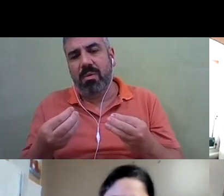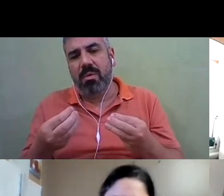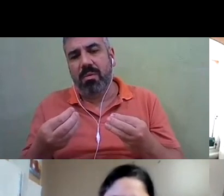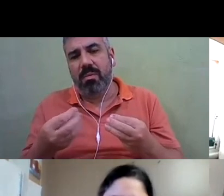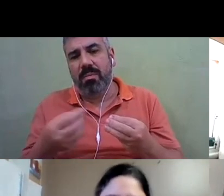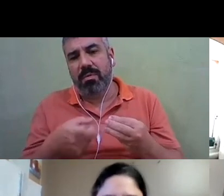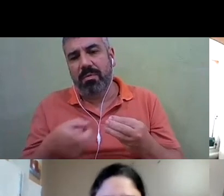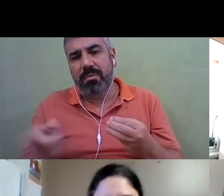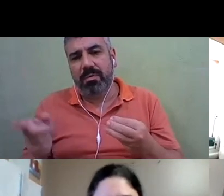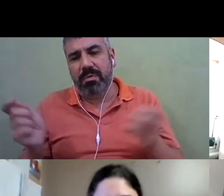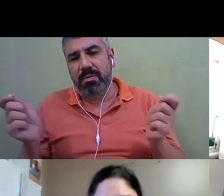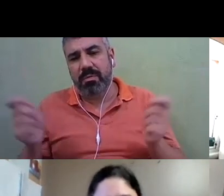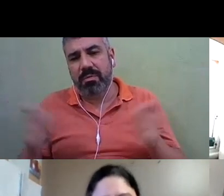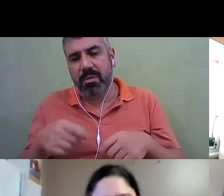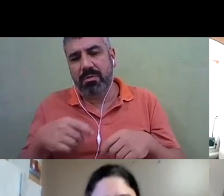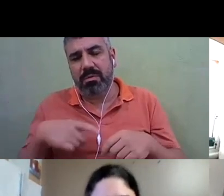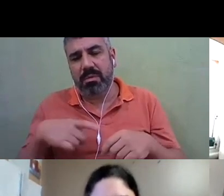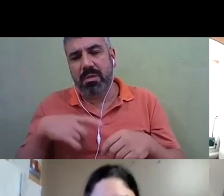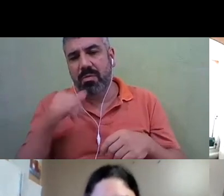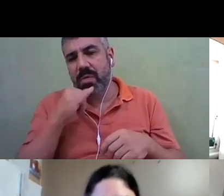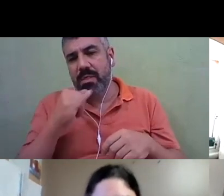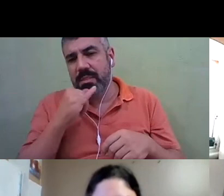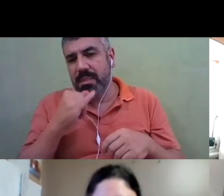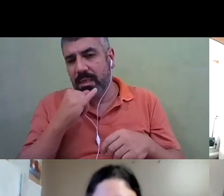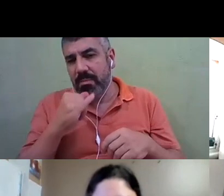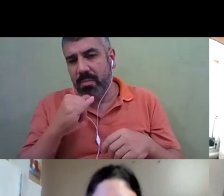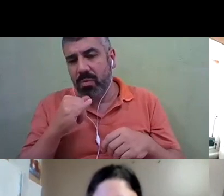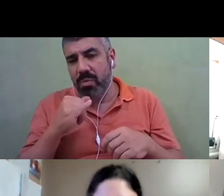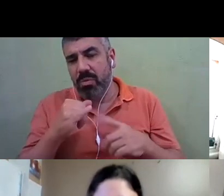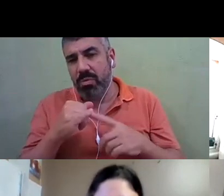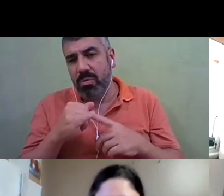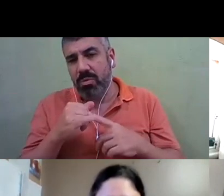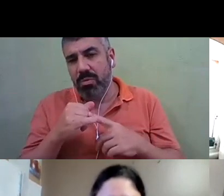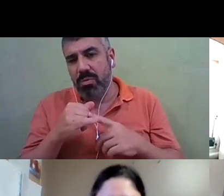you show an example. You know, and you